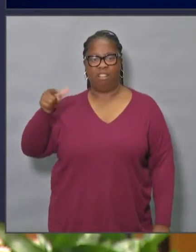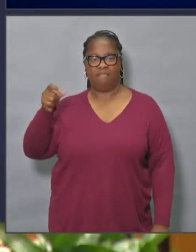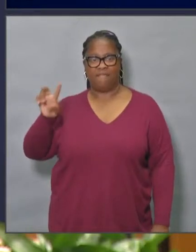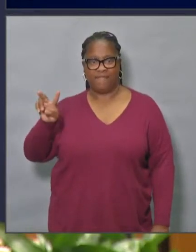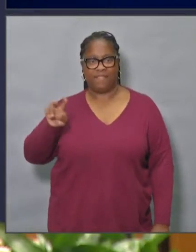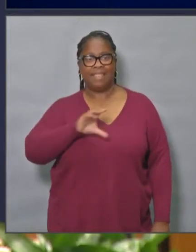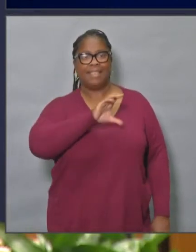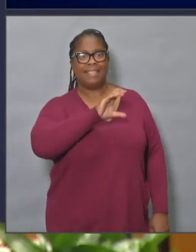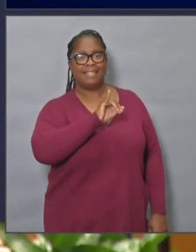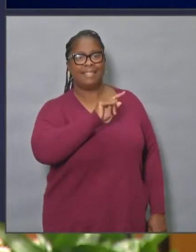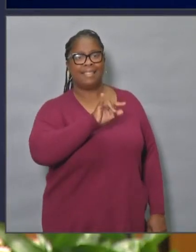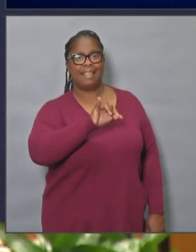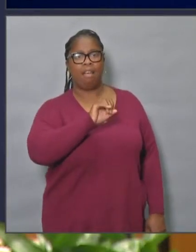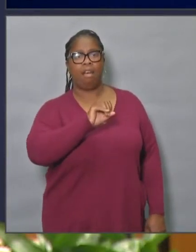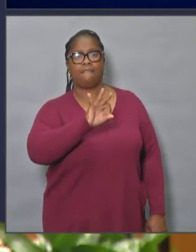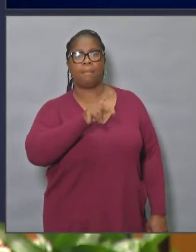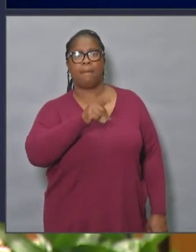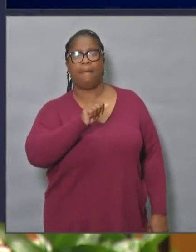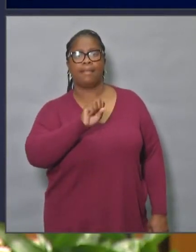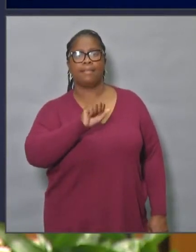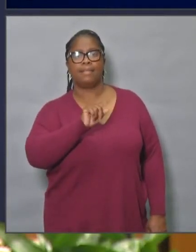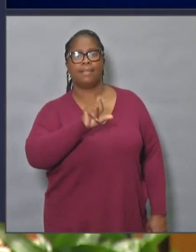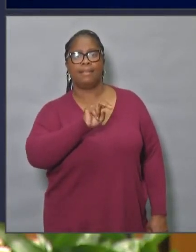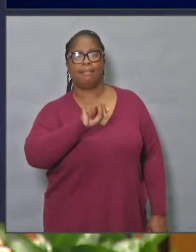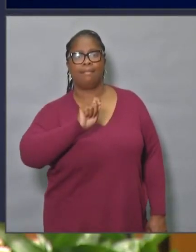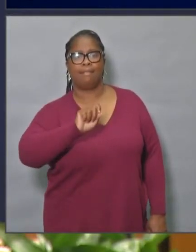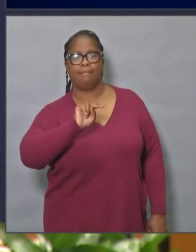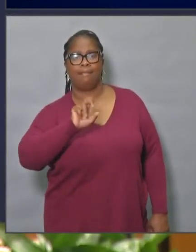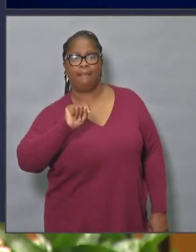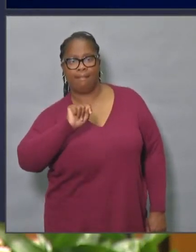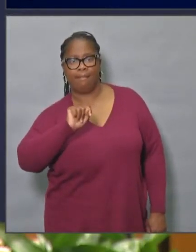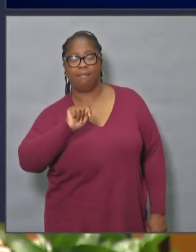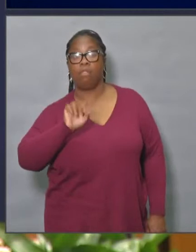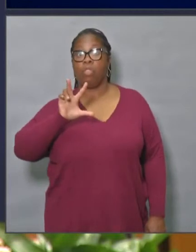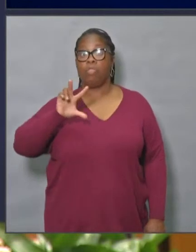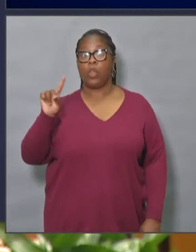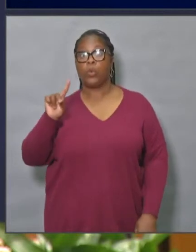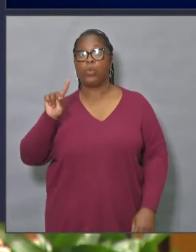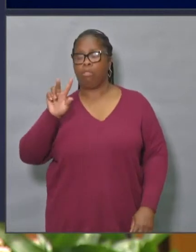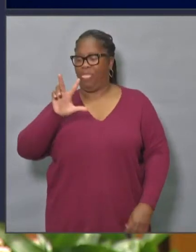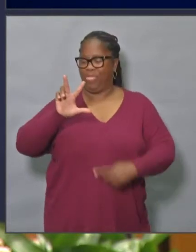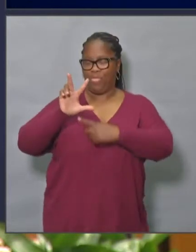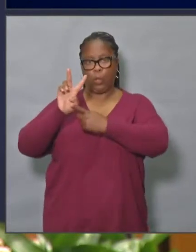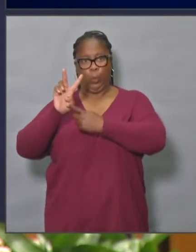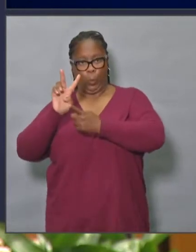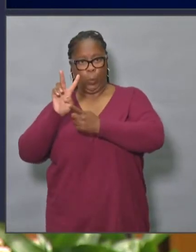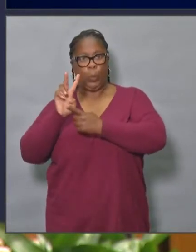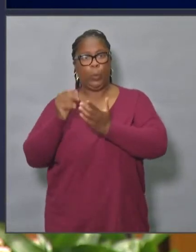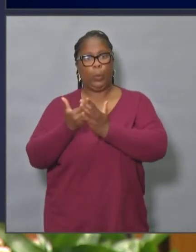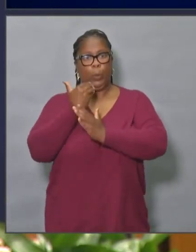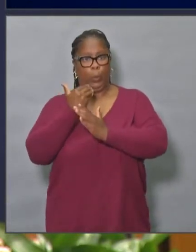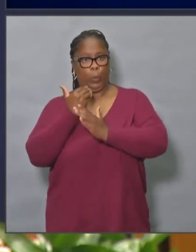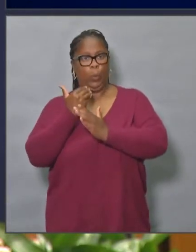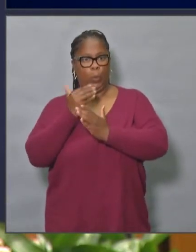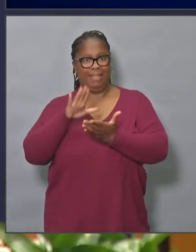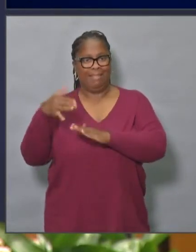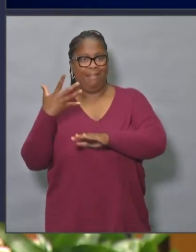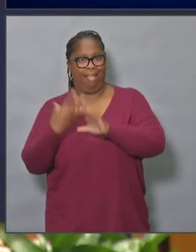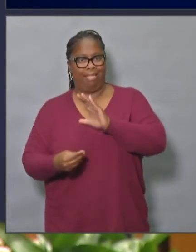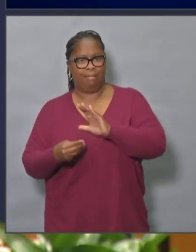cityofpasadena.net. Of the 32 newly reported deaths today, excluding those that are reported by Long Beach and